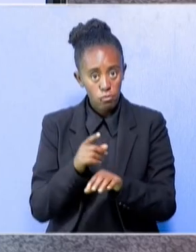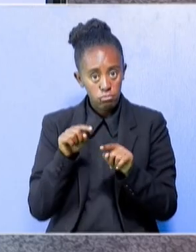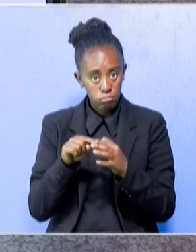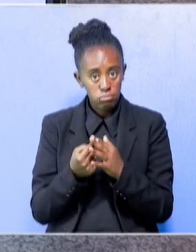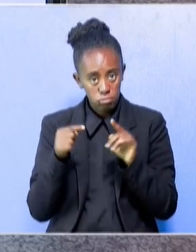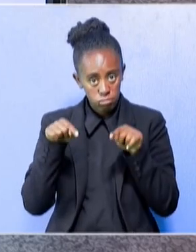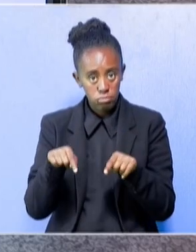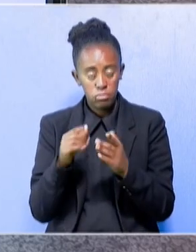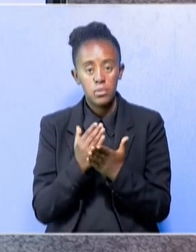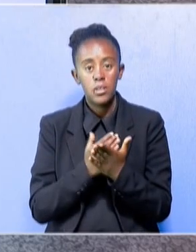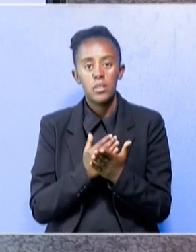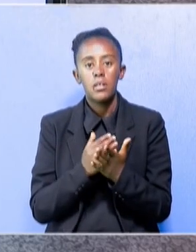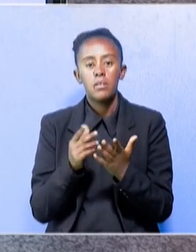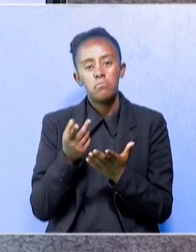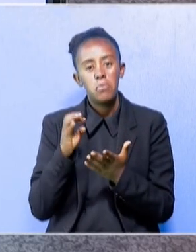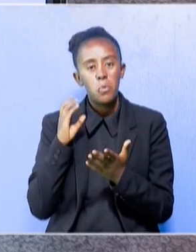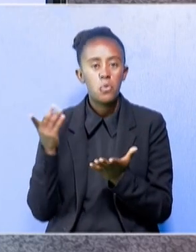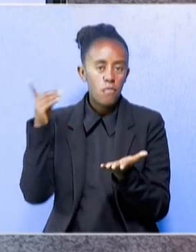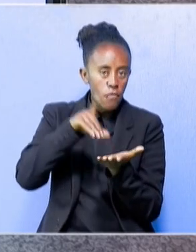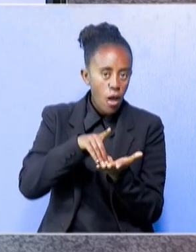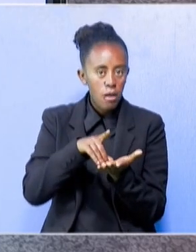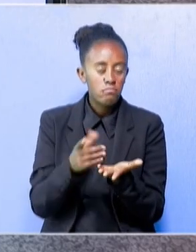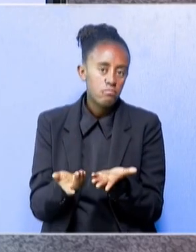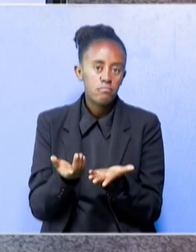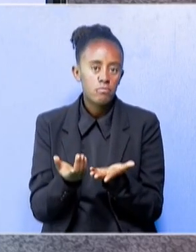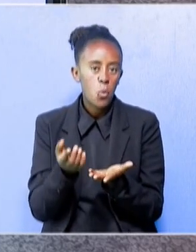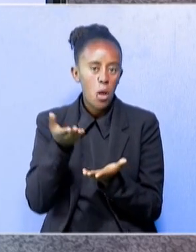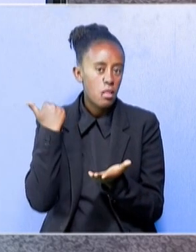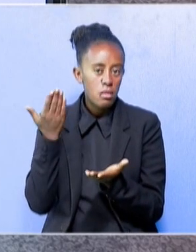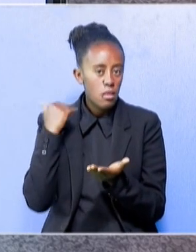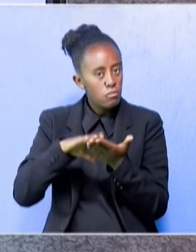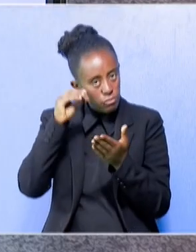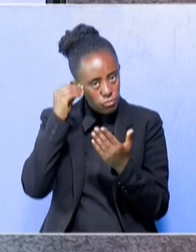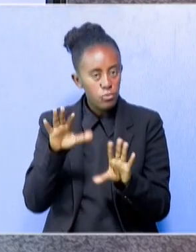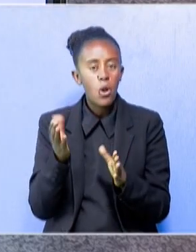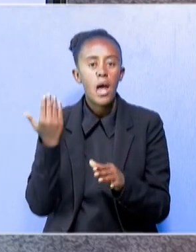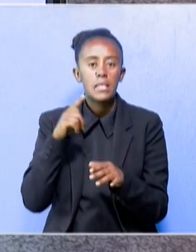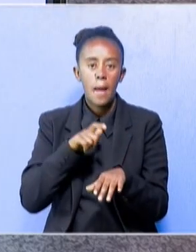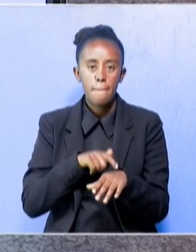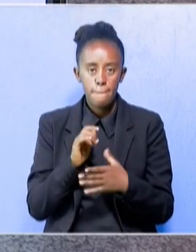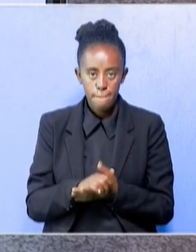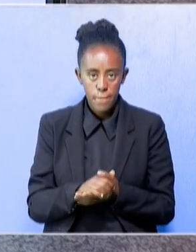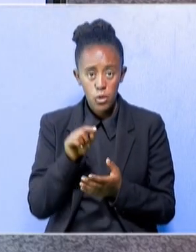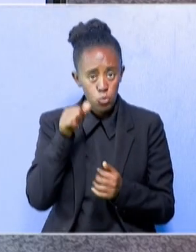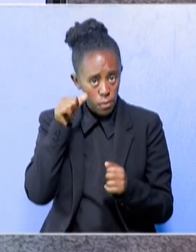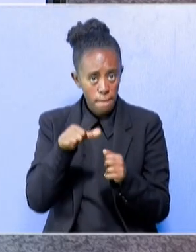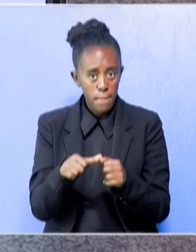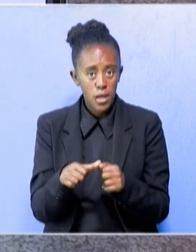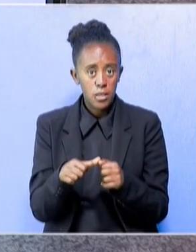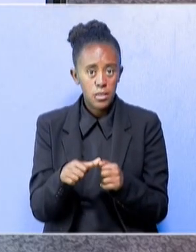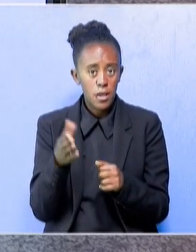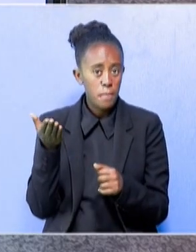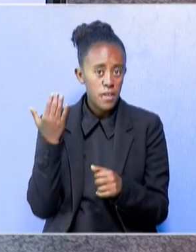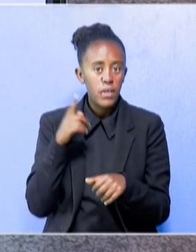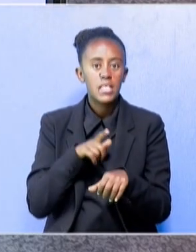today's lesson topic, I would like to revise you what we learned last time. You remember, students, in the